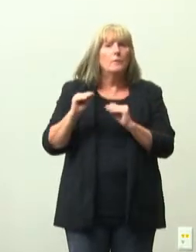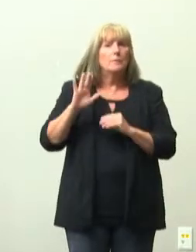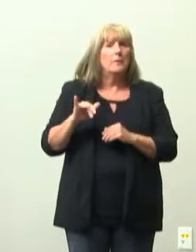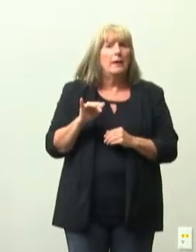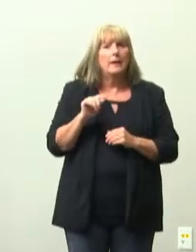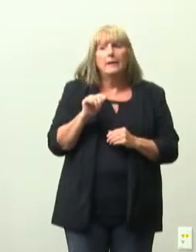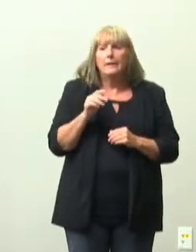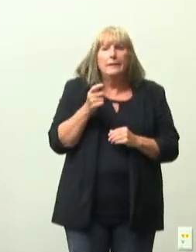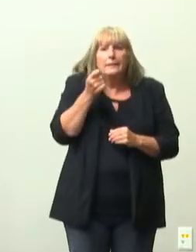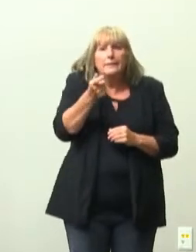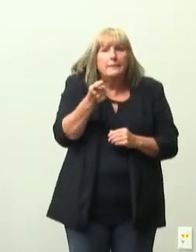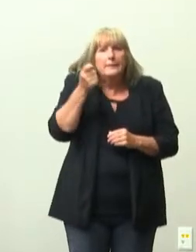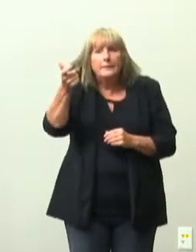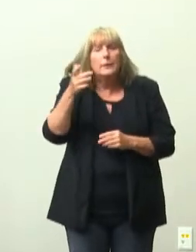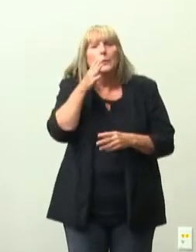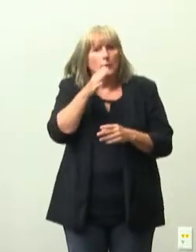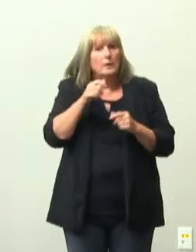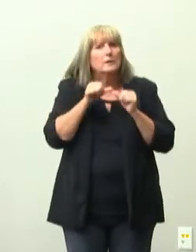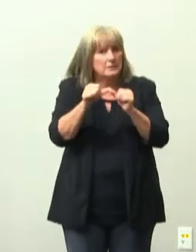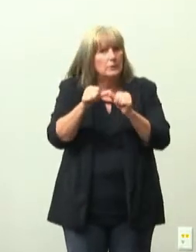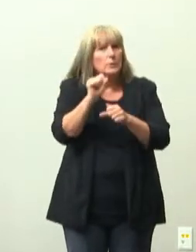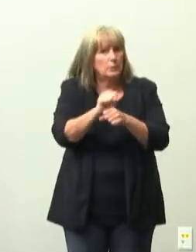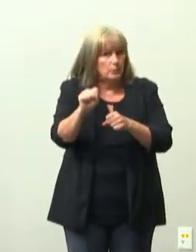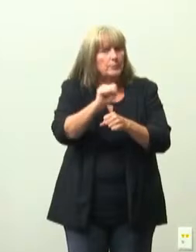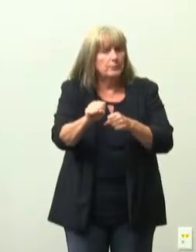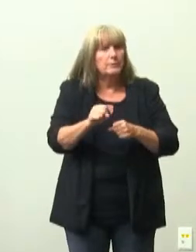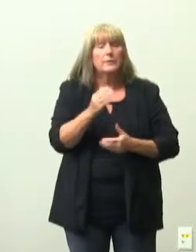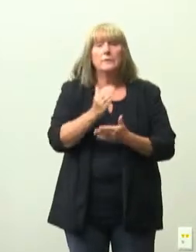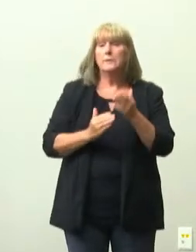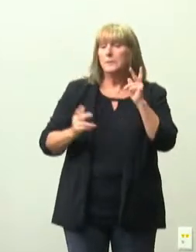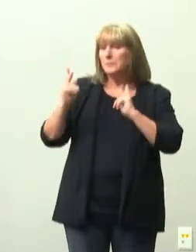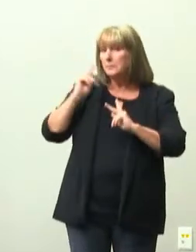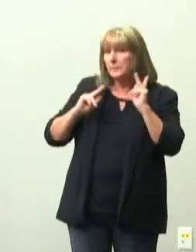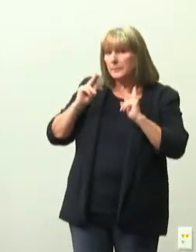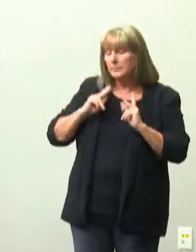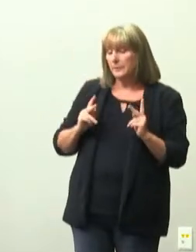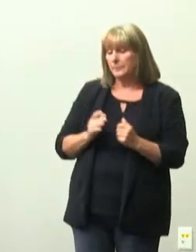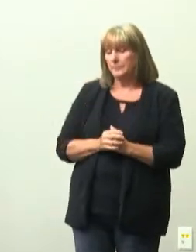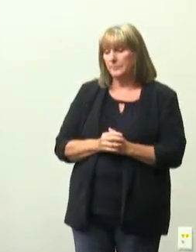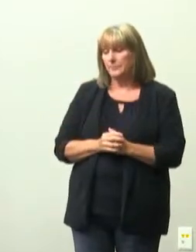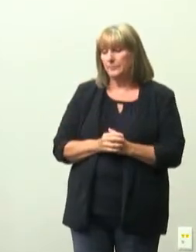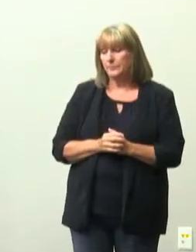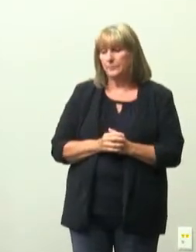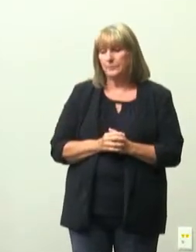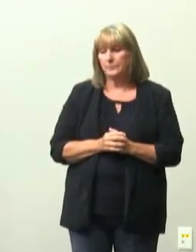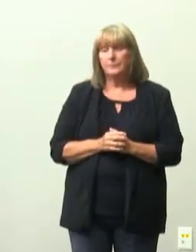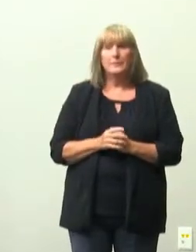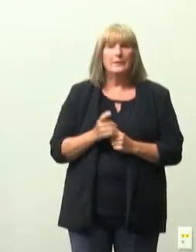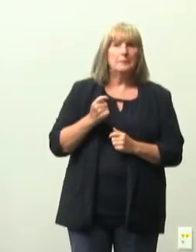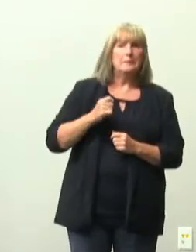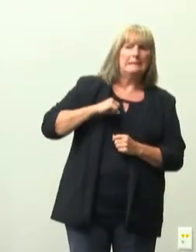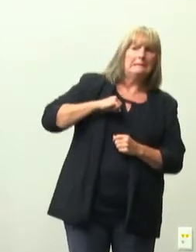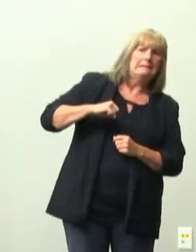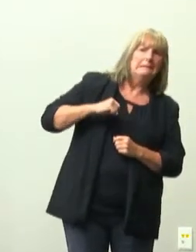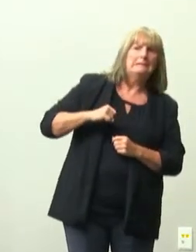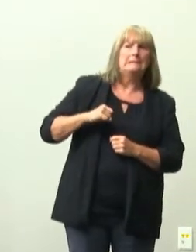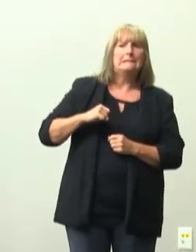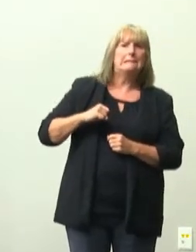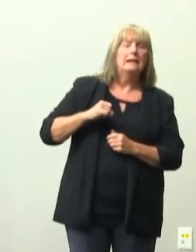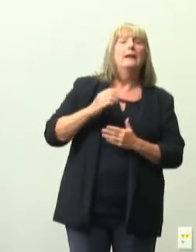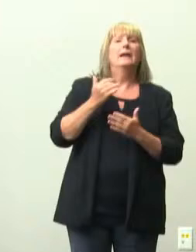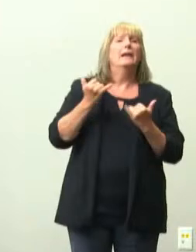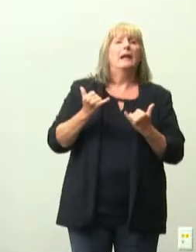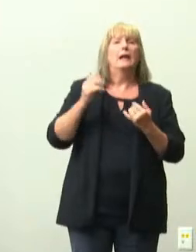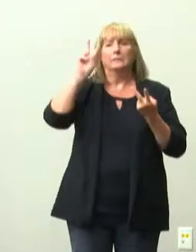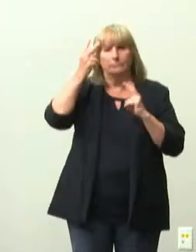we're going to continue that effort. We've had some areas where people have been reluctant and now are coming